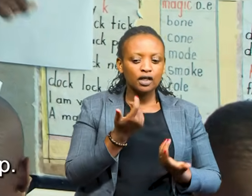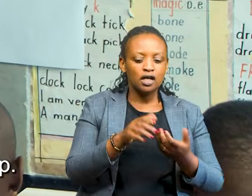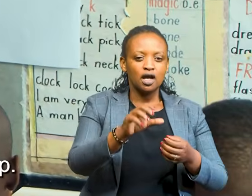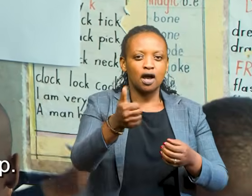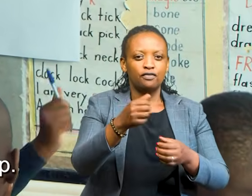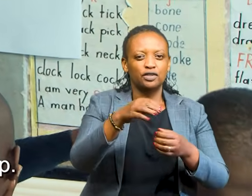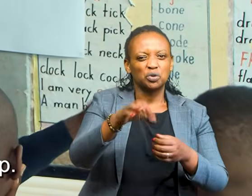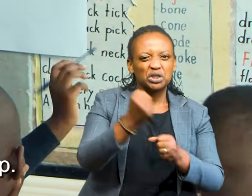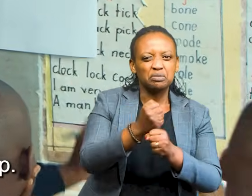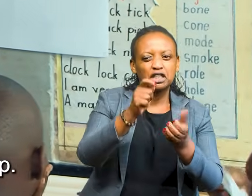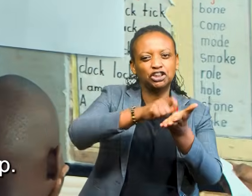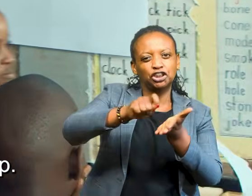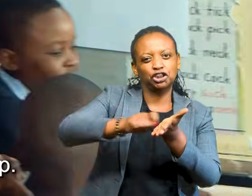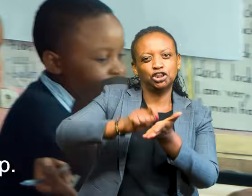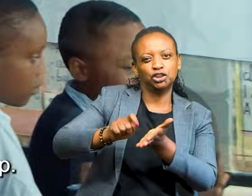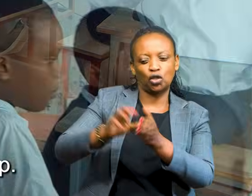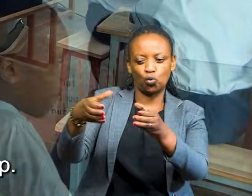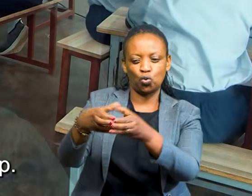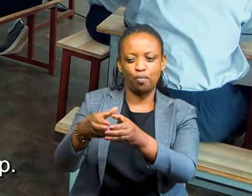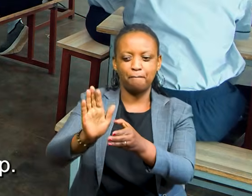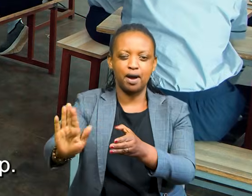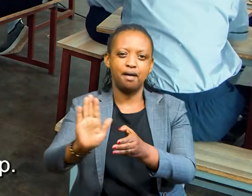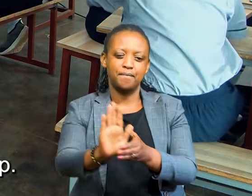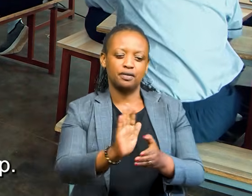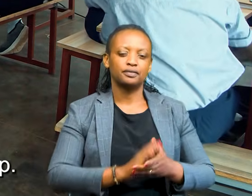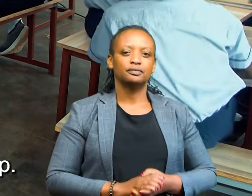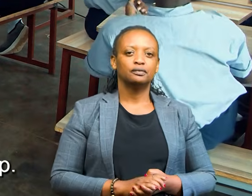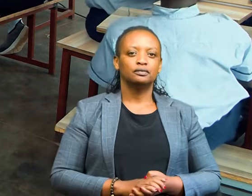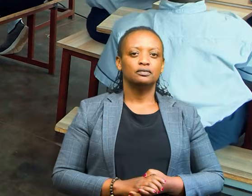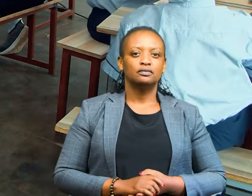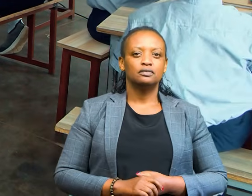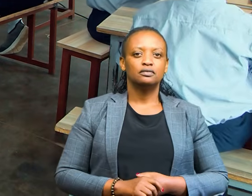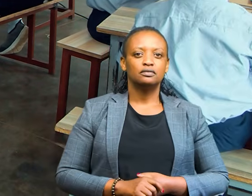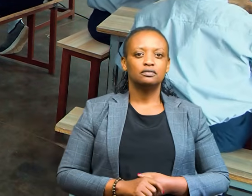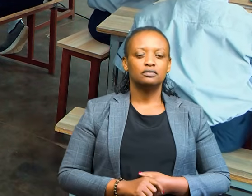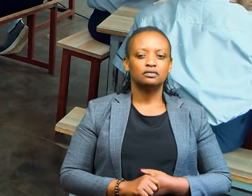Choose one person to work as a secretary in your group.